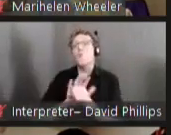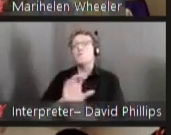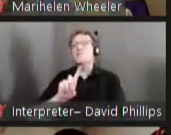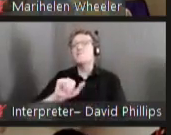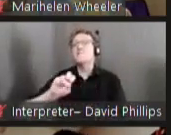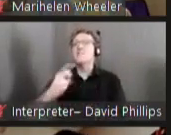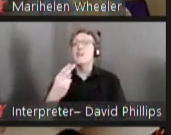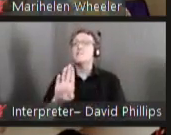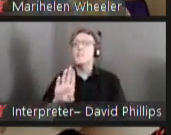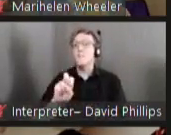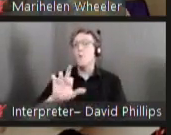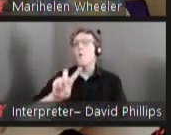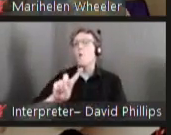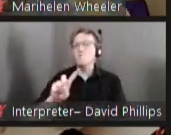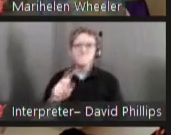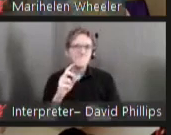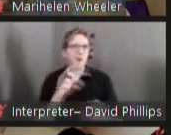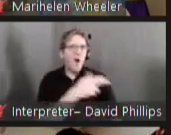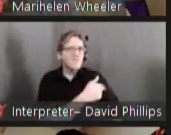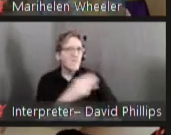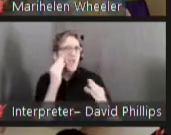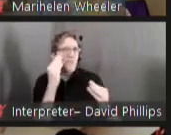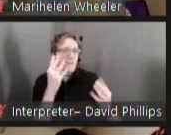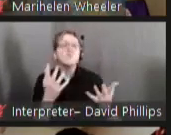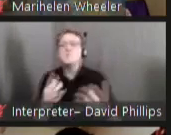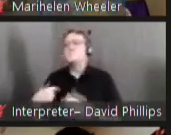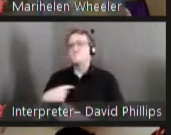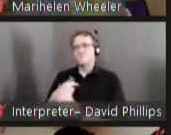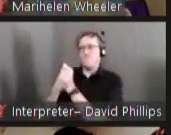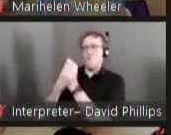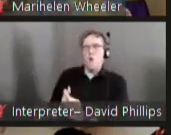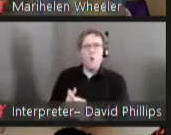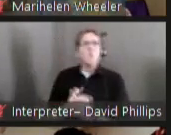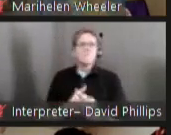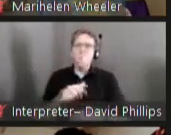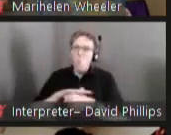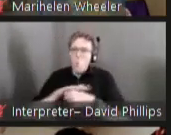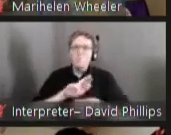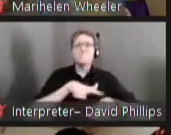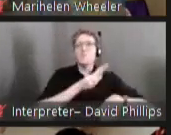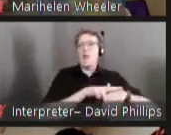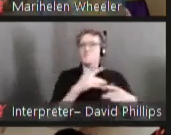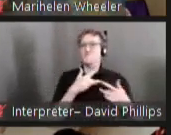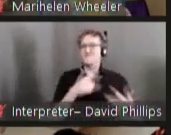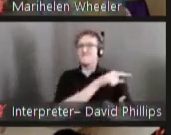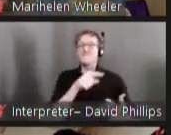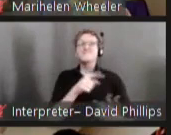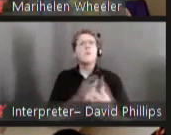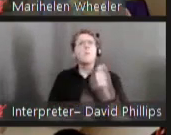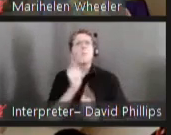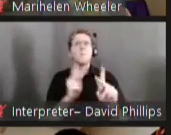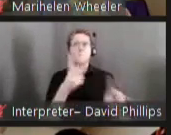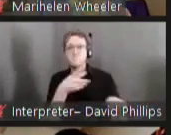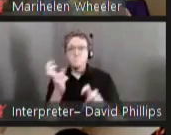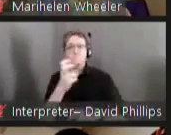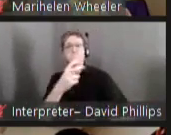from the hospitals. Alachua County following these local and national trends where most people hospitalized with COVID are not vaccinated.